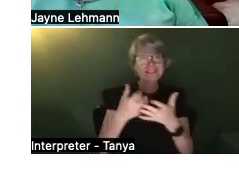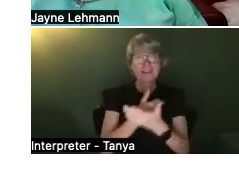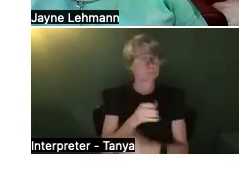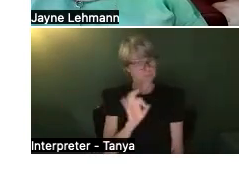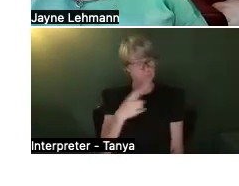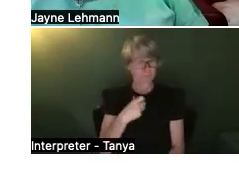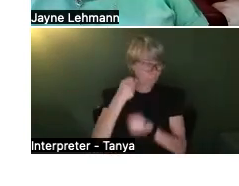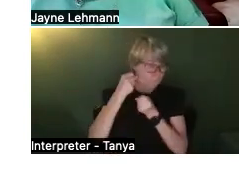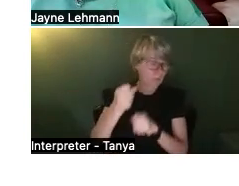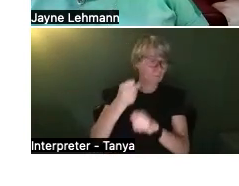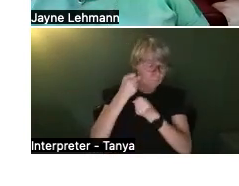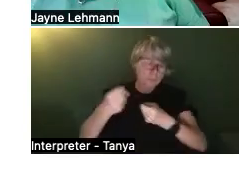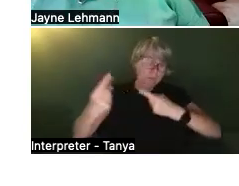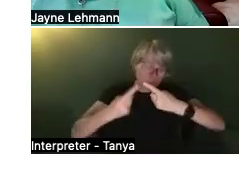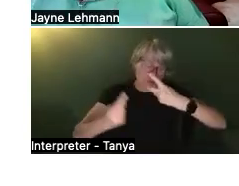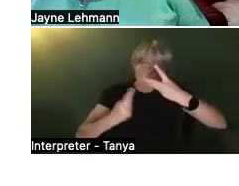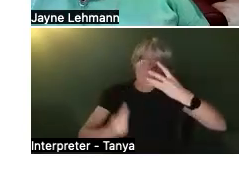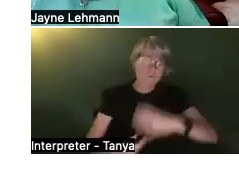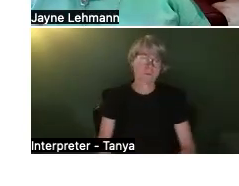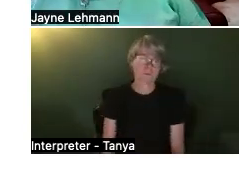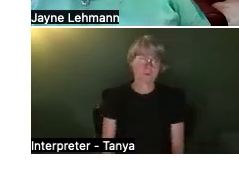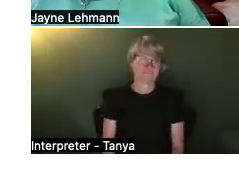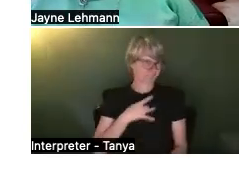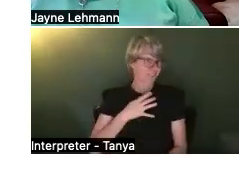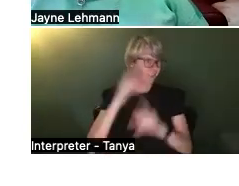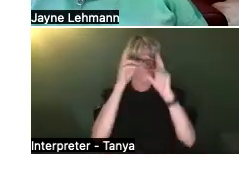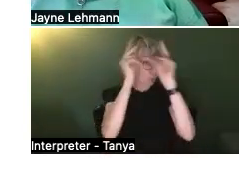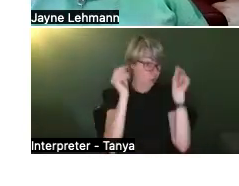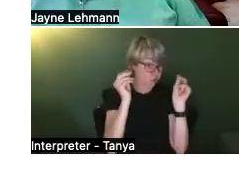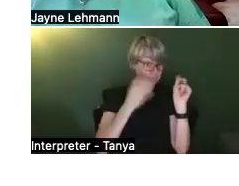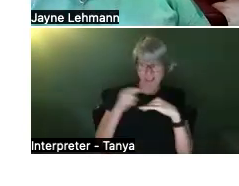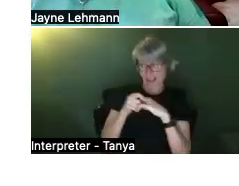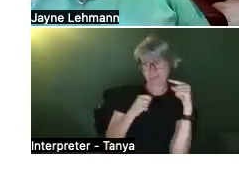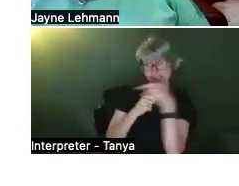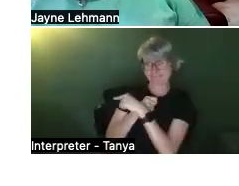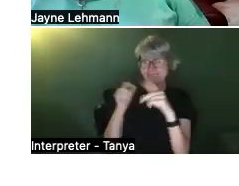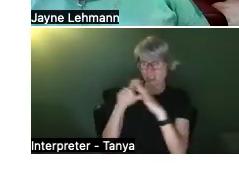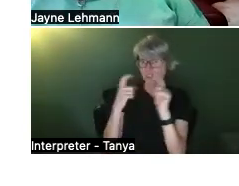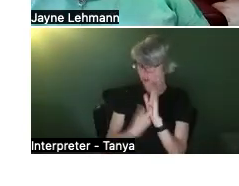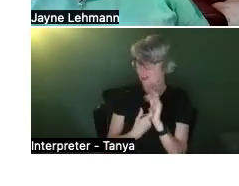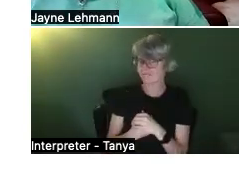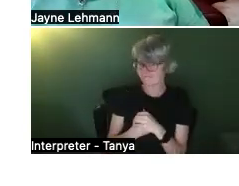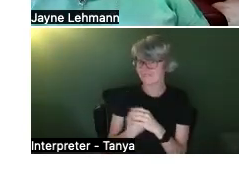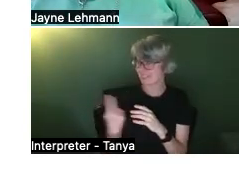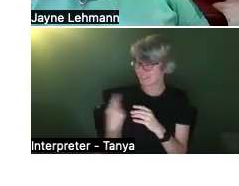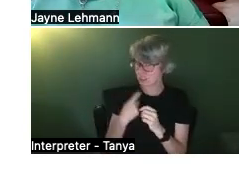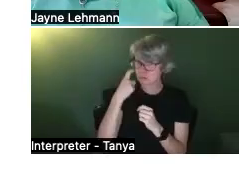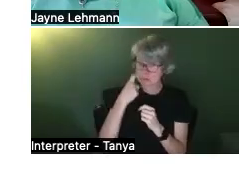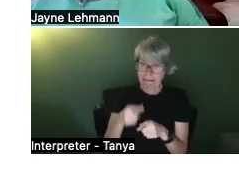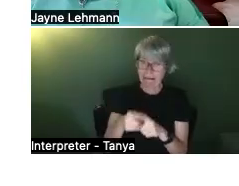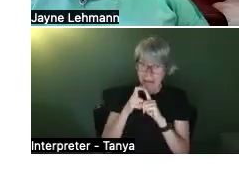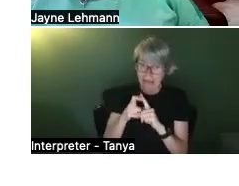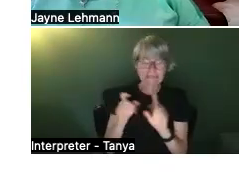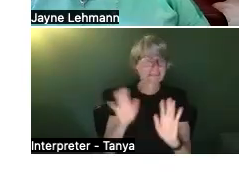in hospital. I have to say, I'm a nurse and my husband's a doctor. We tried very hard to keep Sarah out